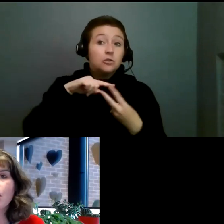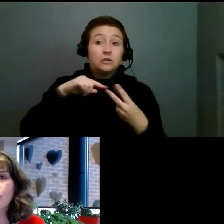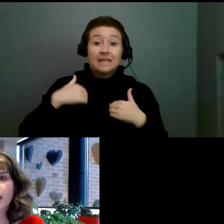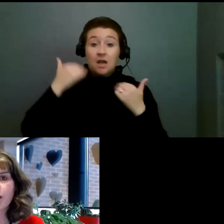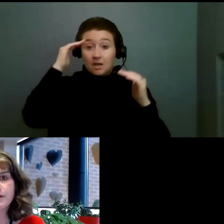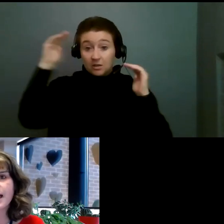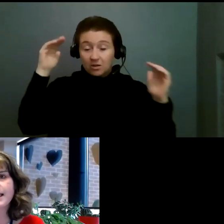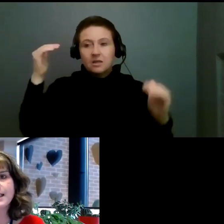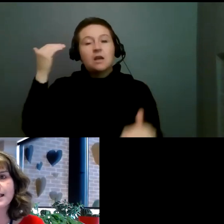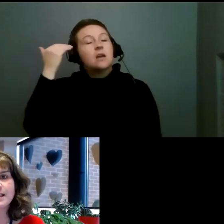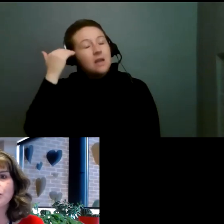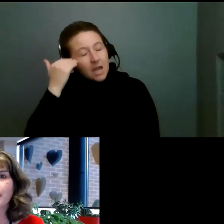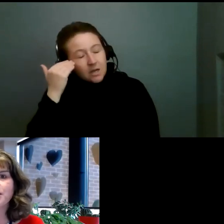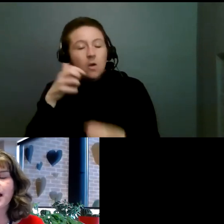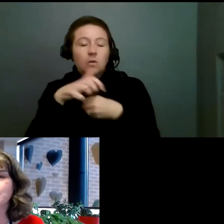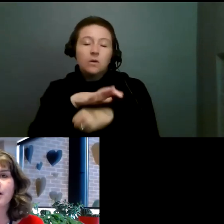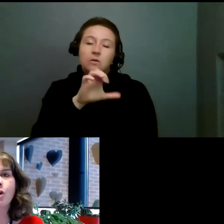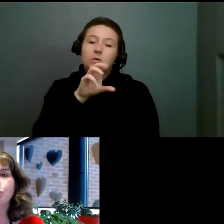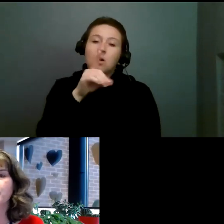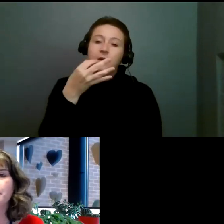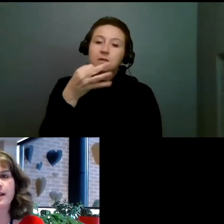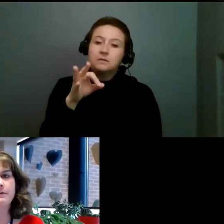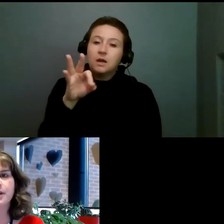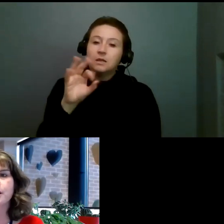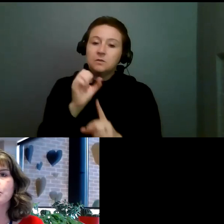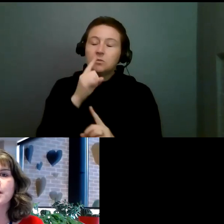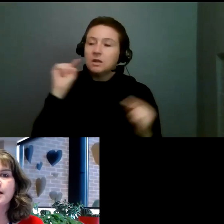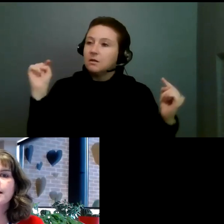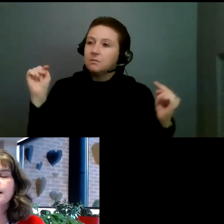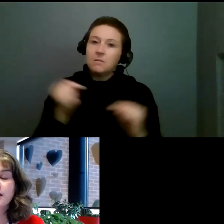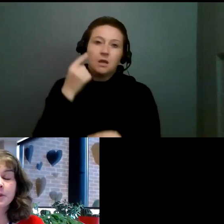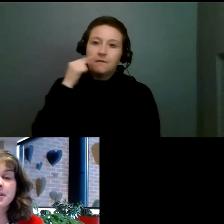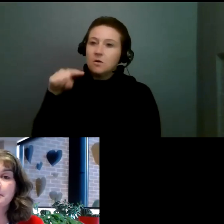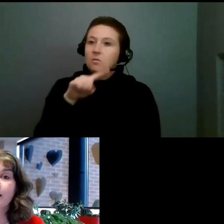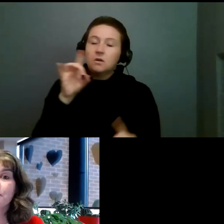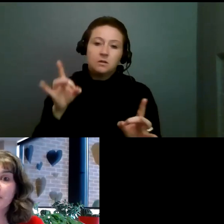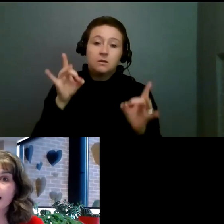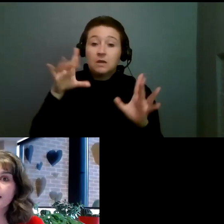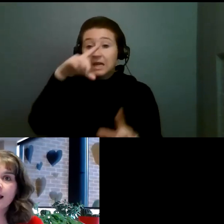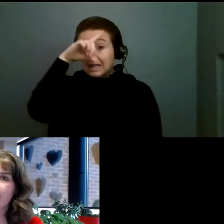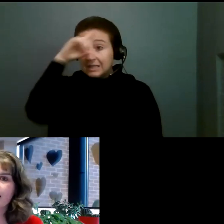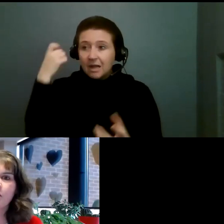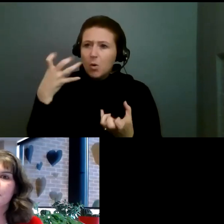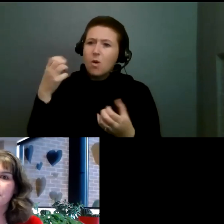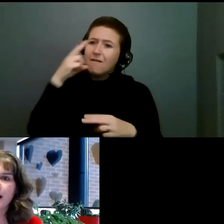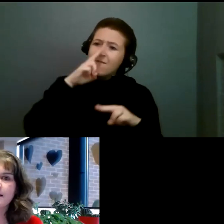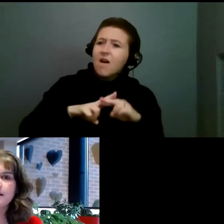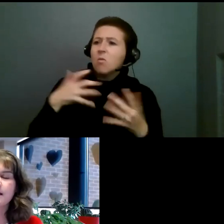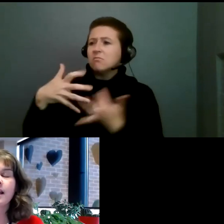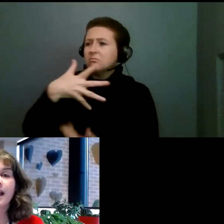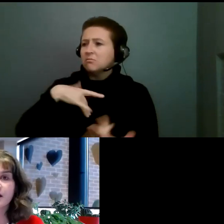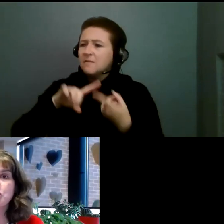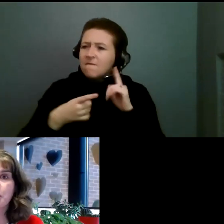I know that COVID-19 situation has been a real pain for you. Summer is about fun, hanging out with